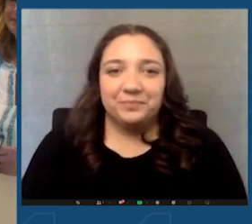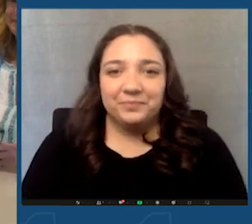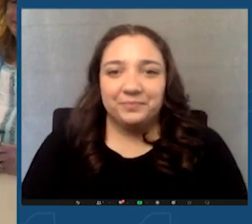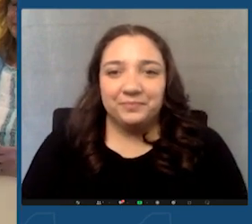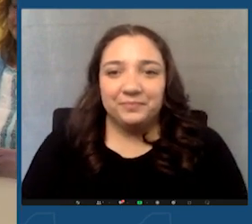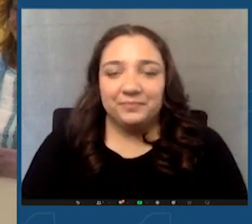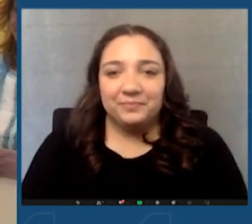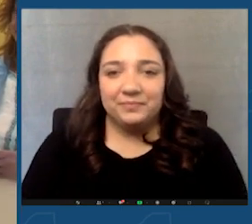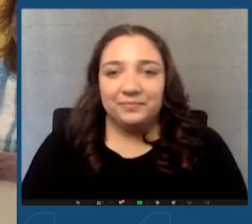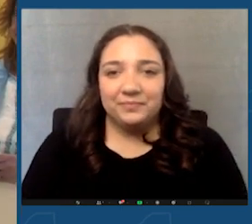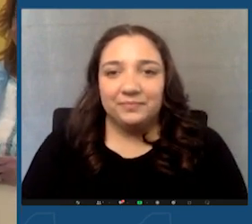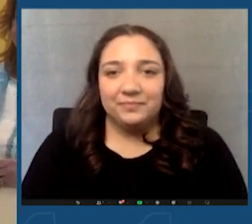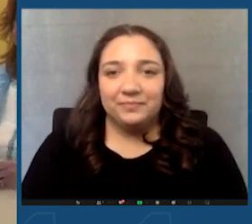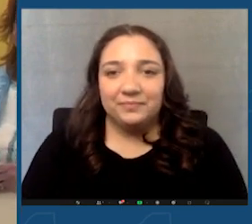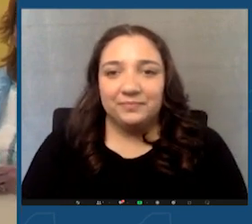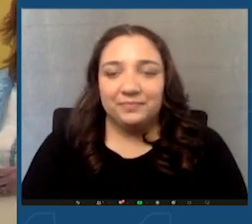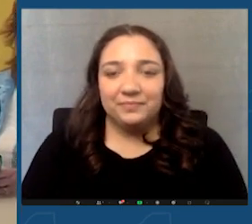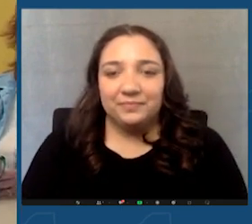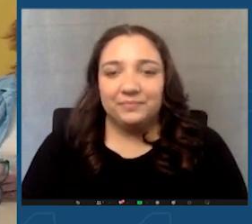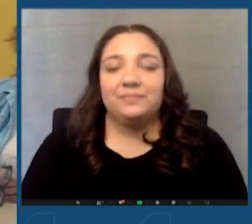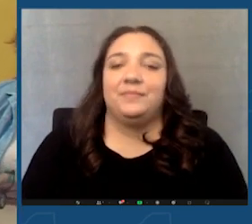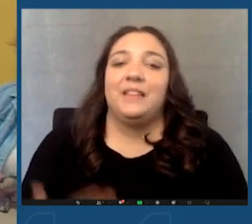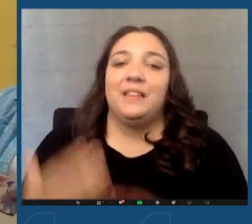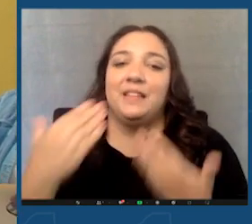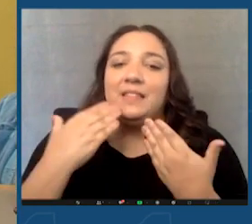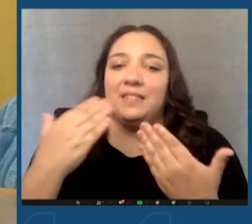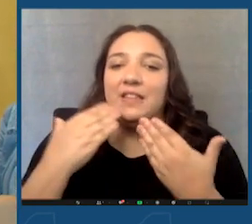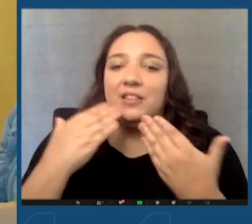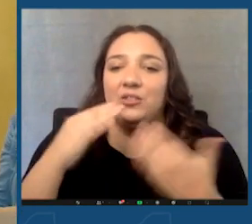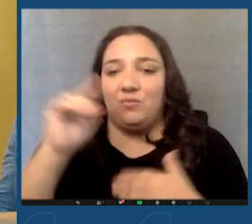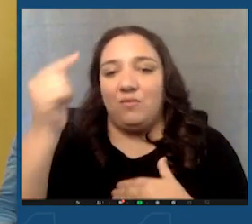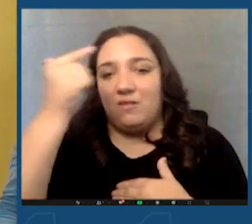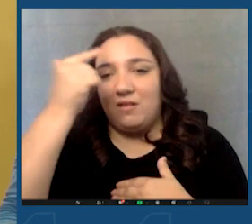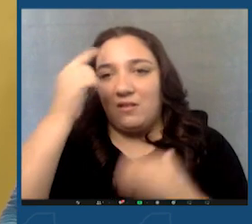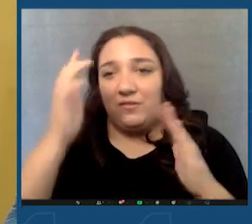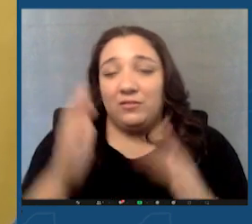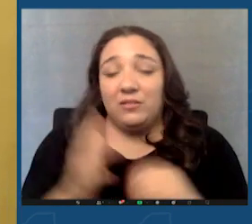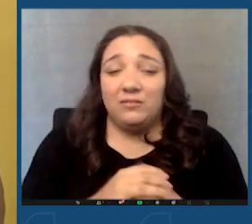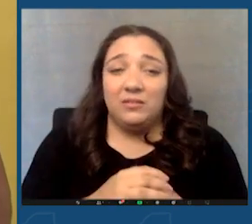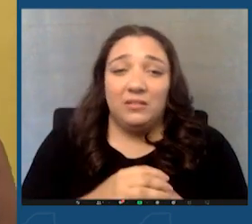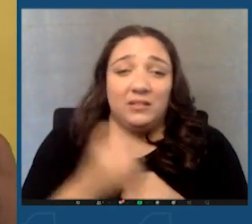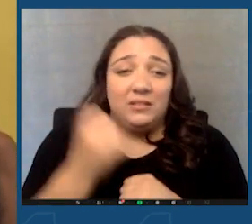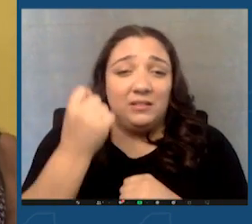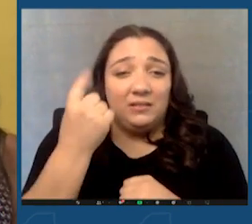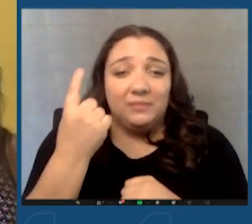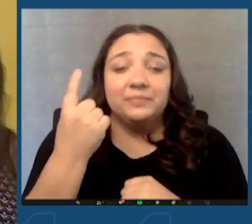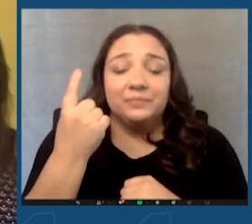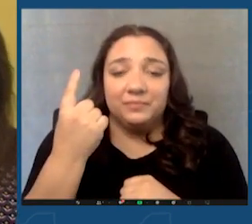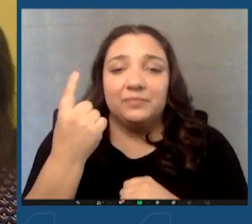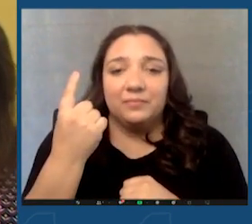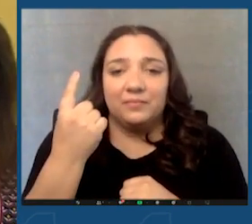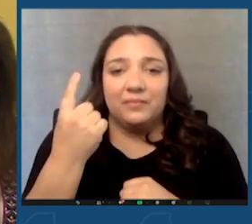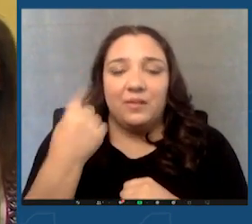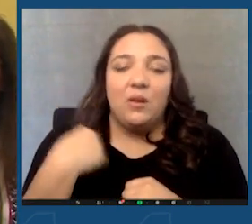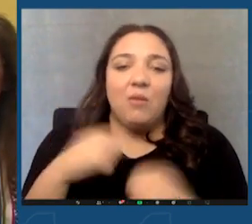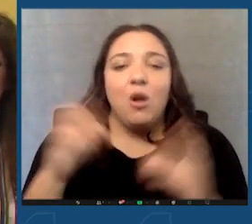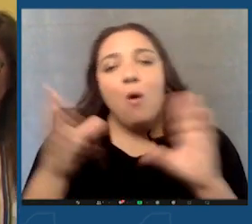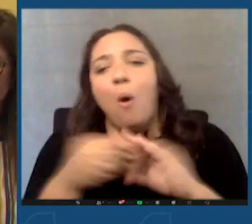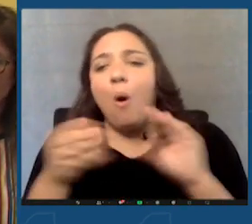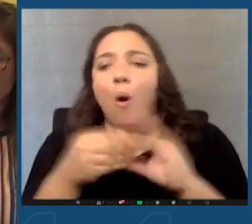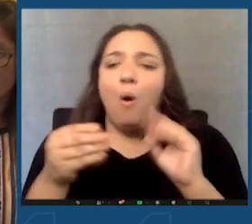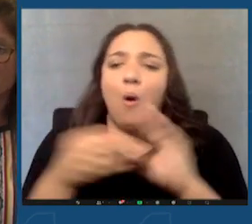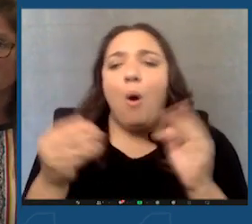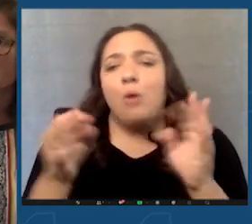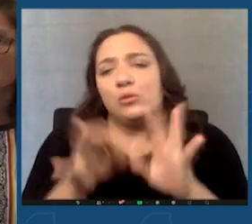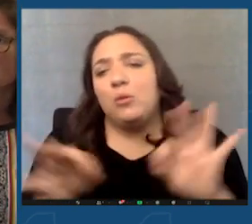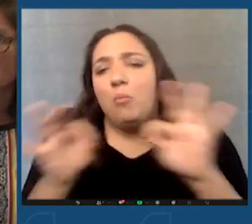Thank you, Governor. It's easy to go around and talk about education and the importance of our students, but I want this to